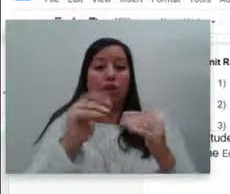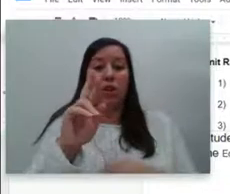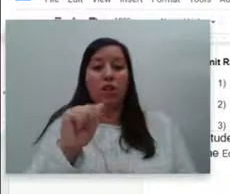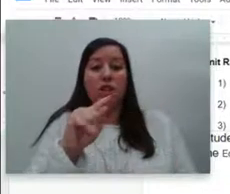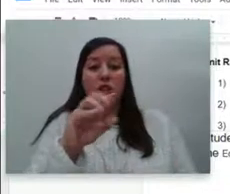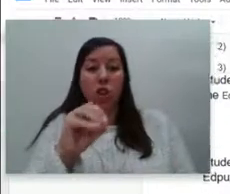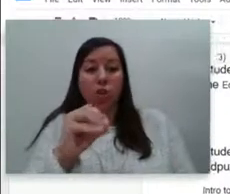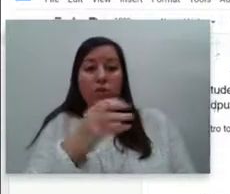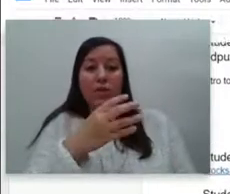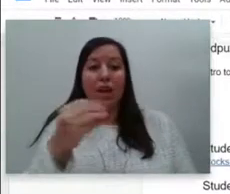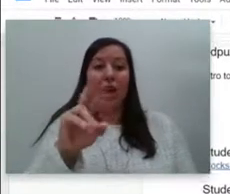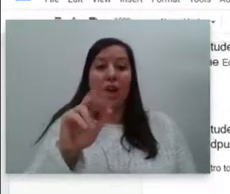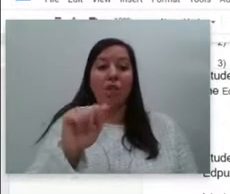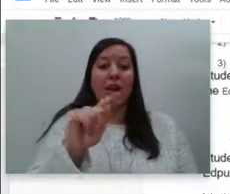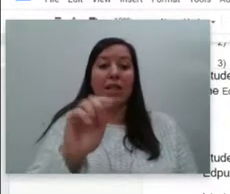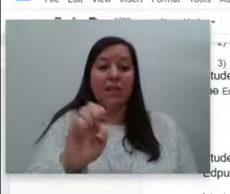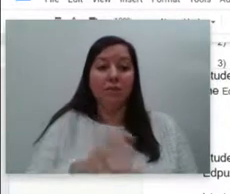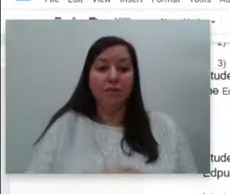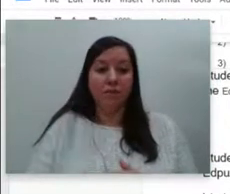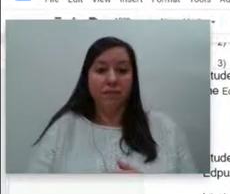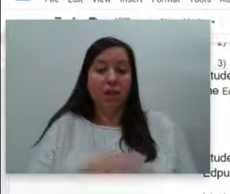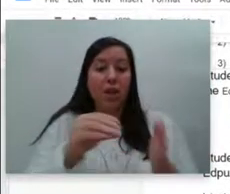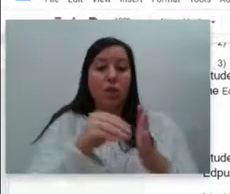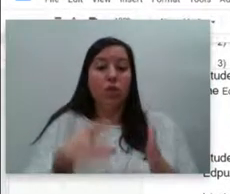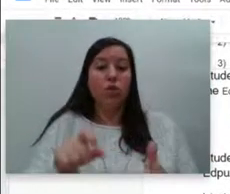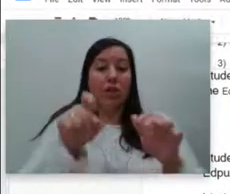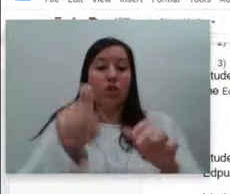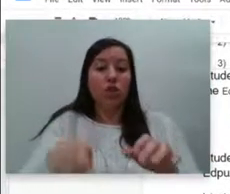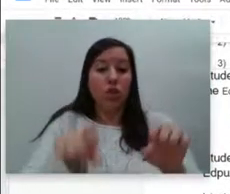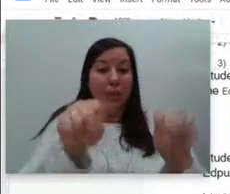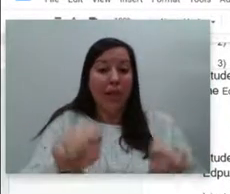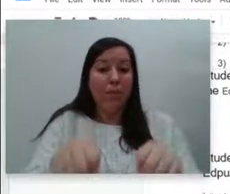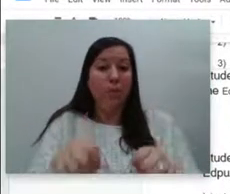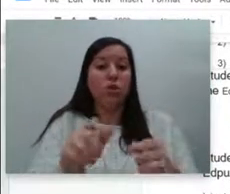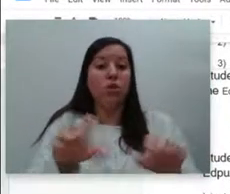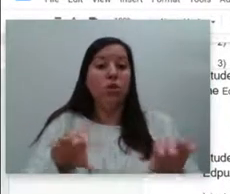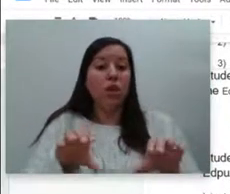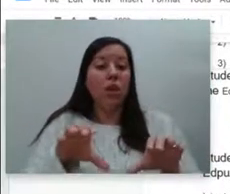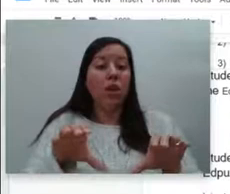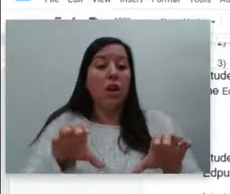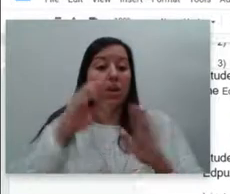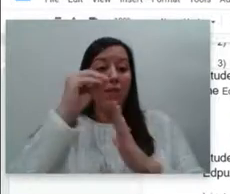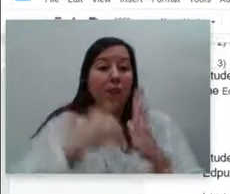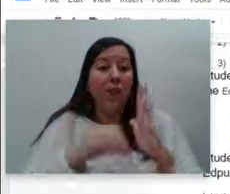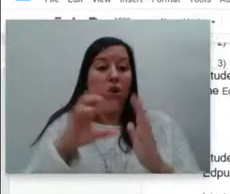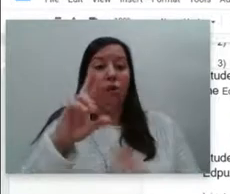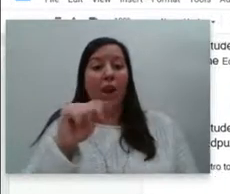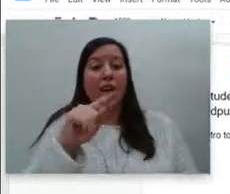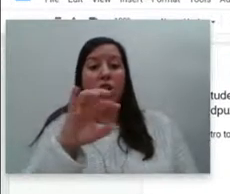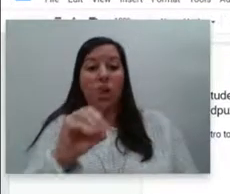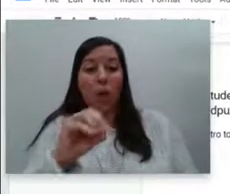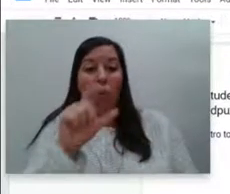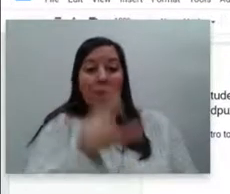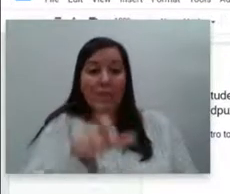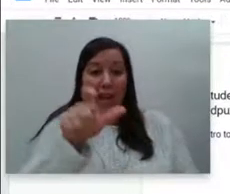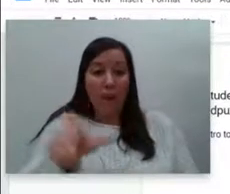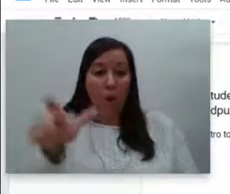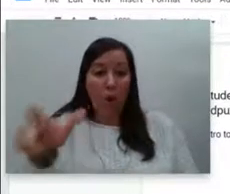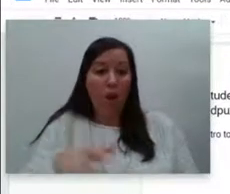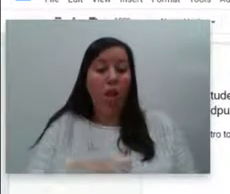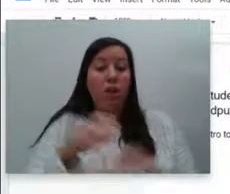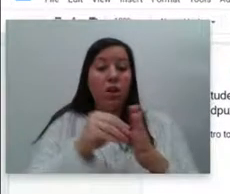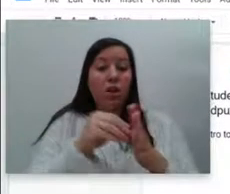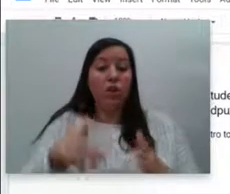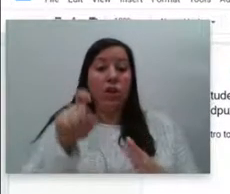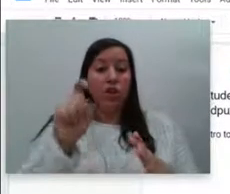and rates. Students should be able to complete a ratio table. Students should be able